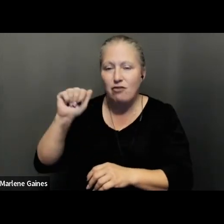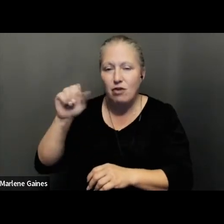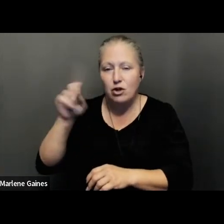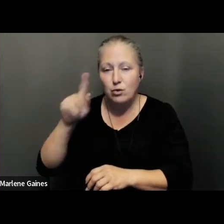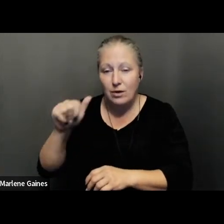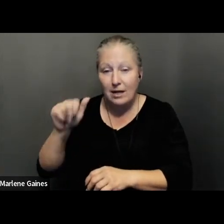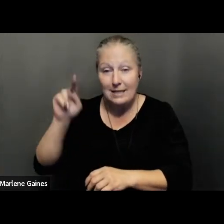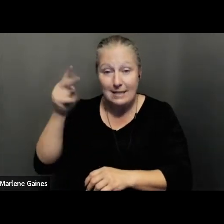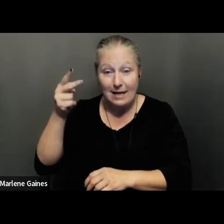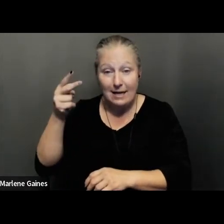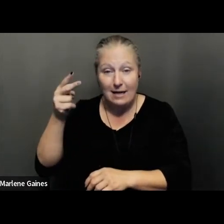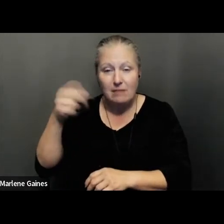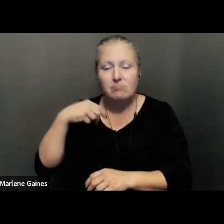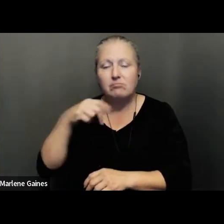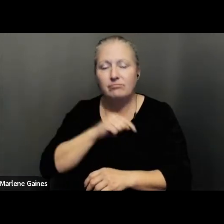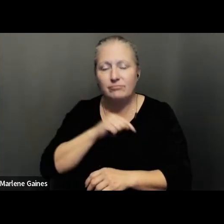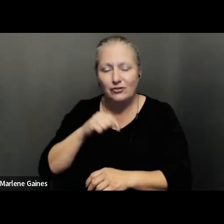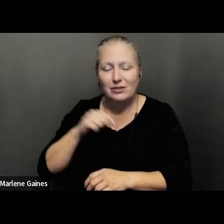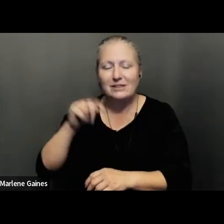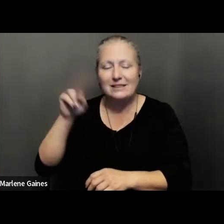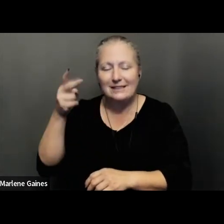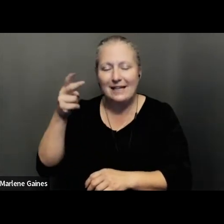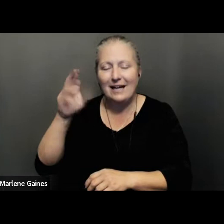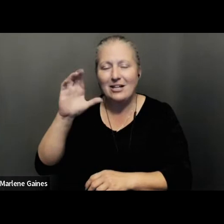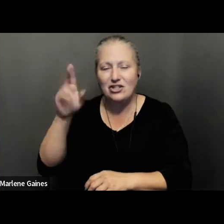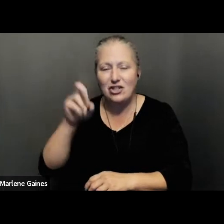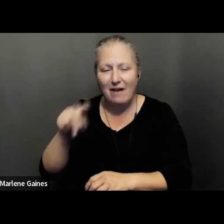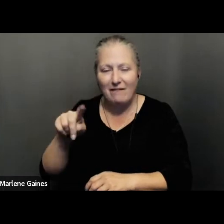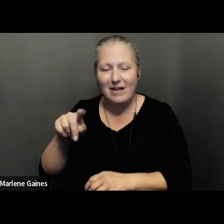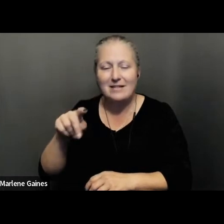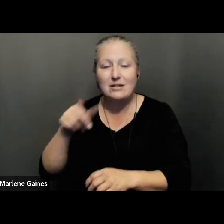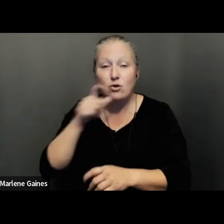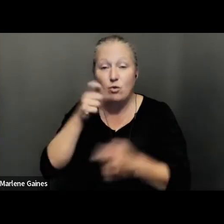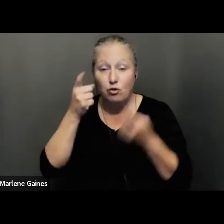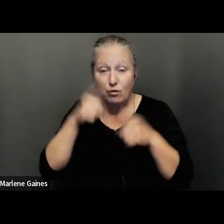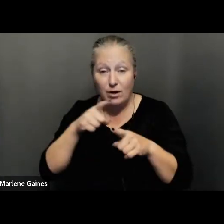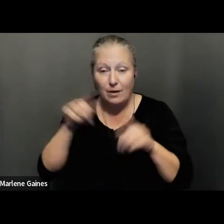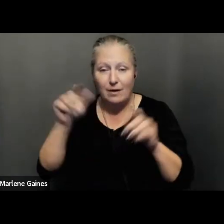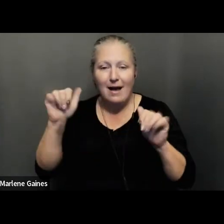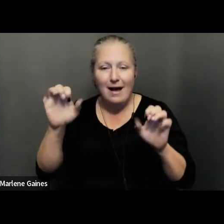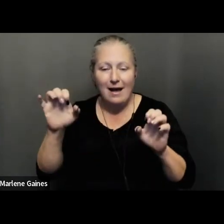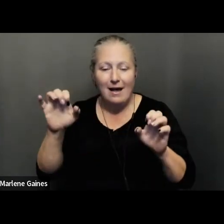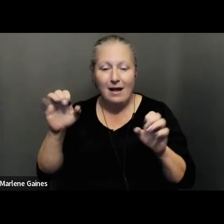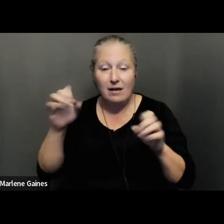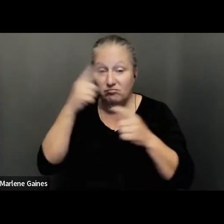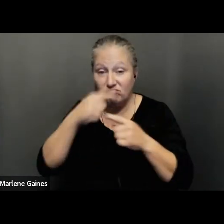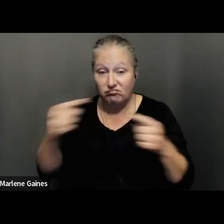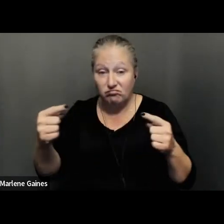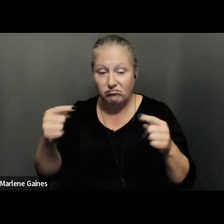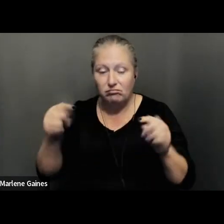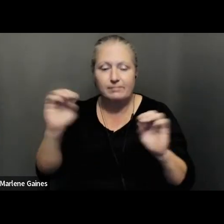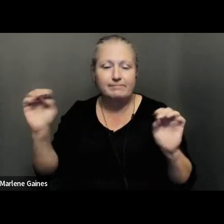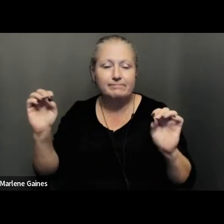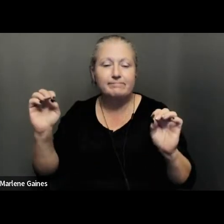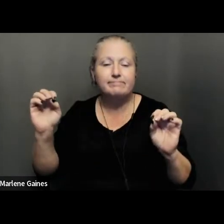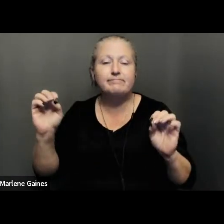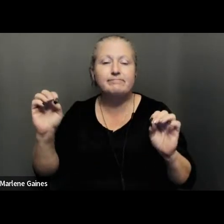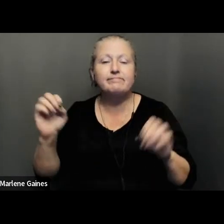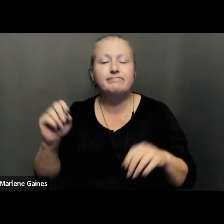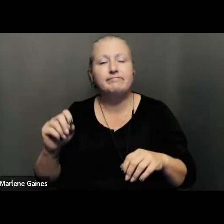there a second? I'll second that. Seconded by Since you already trustee said- Chavez. All those in favor, please say aye. Aye. Any opposed? Hearing none, motion